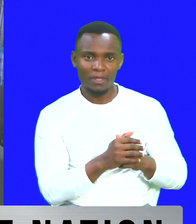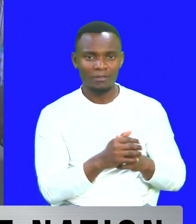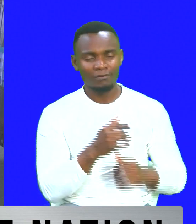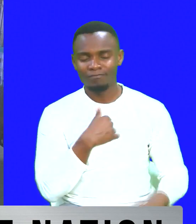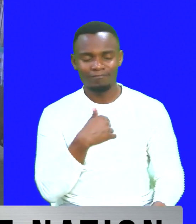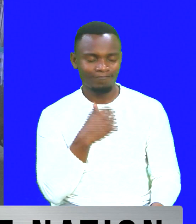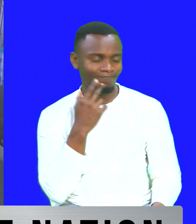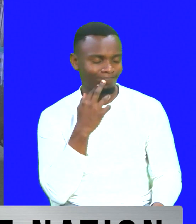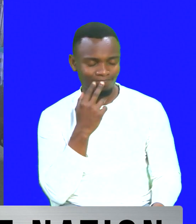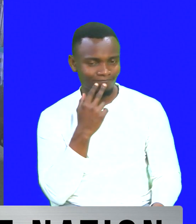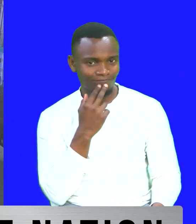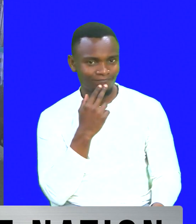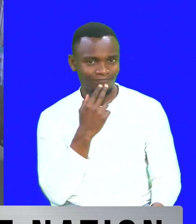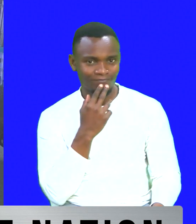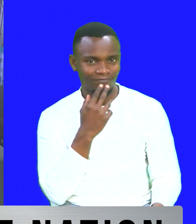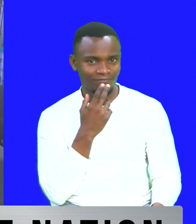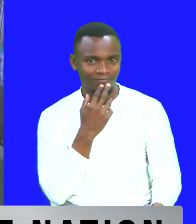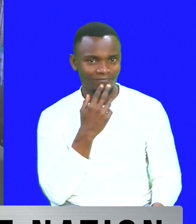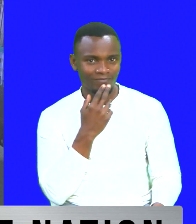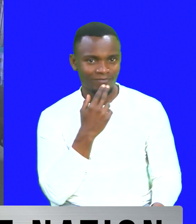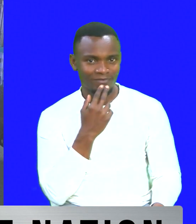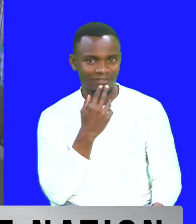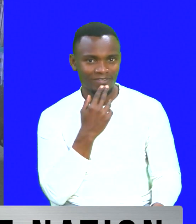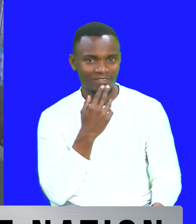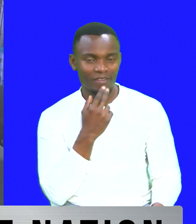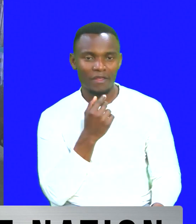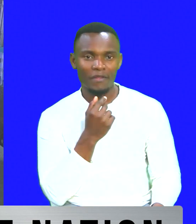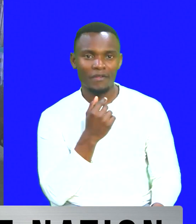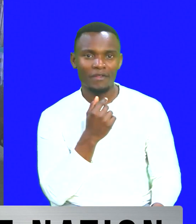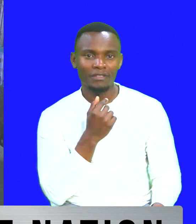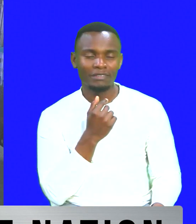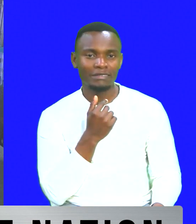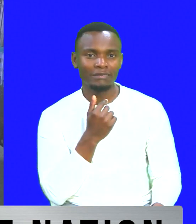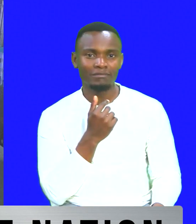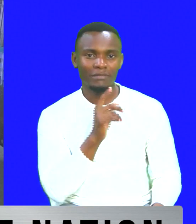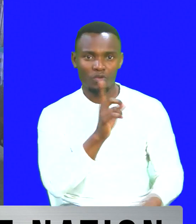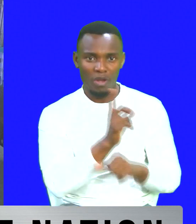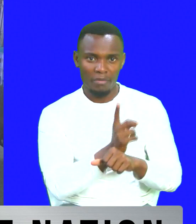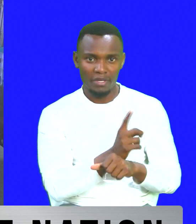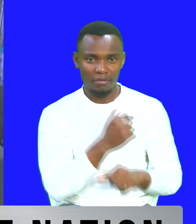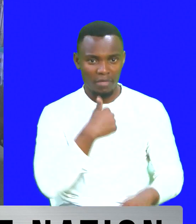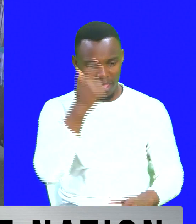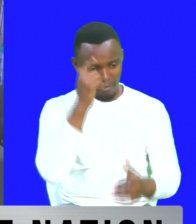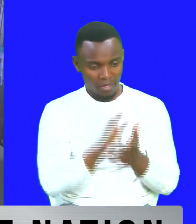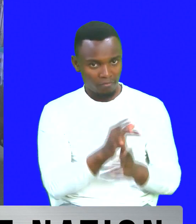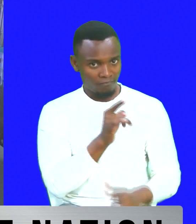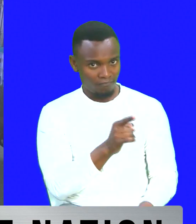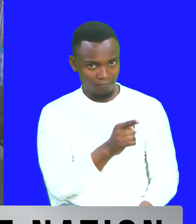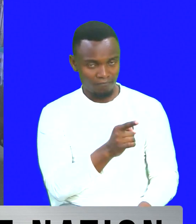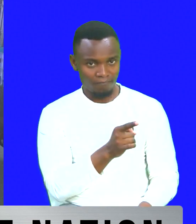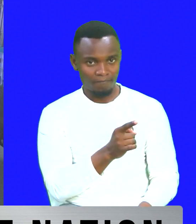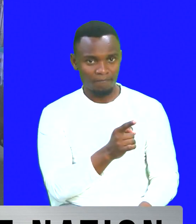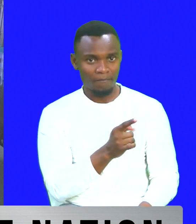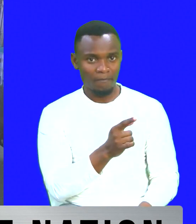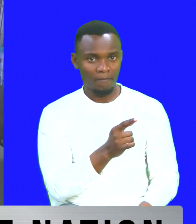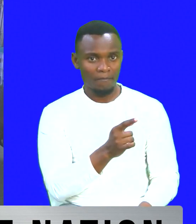know. Right. Sorry. In Jonah, 1 minute. In 1 minute. Yes. For her, it's a